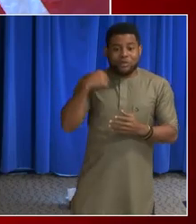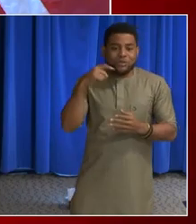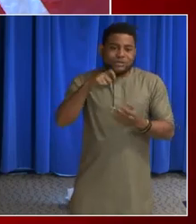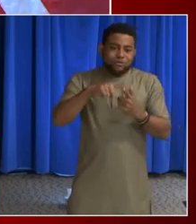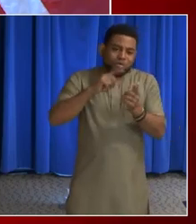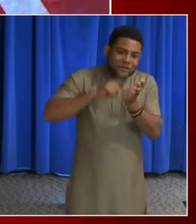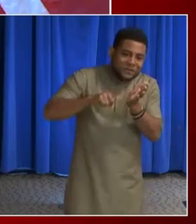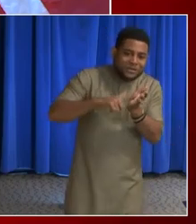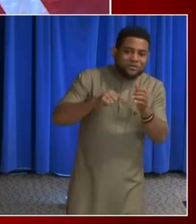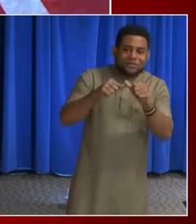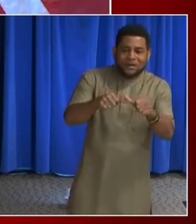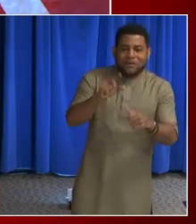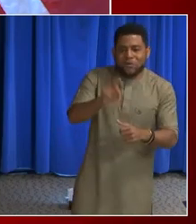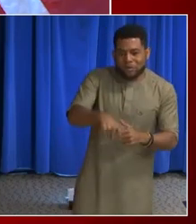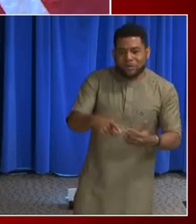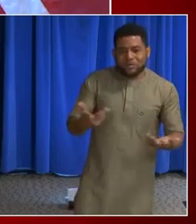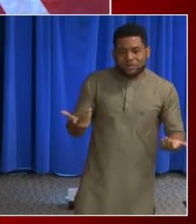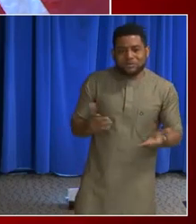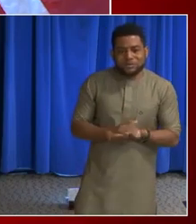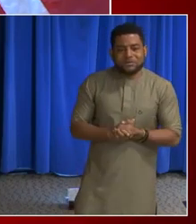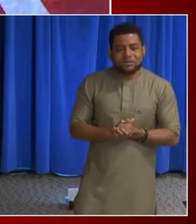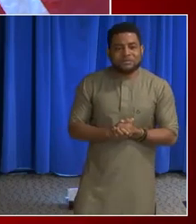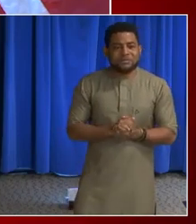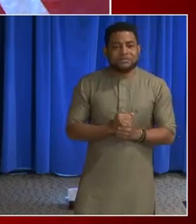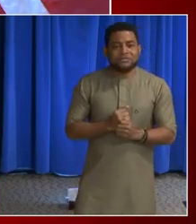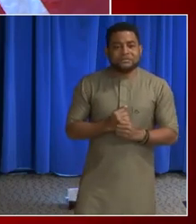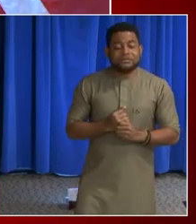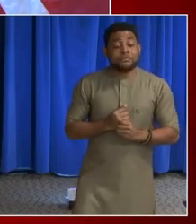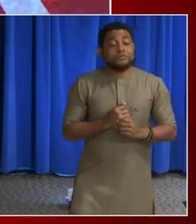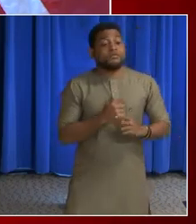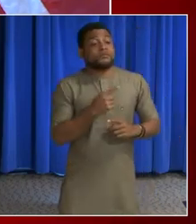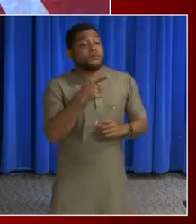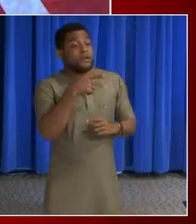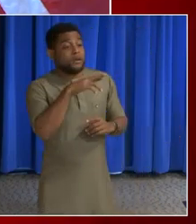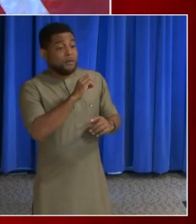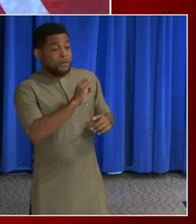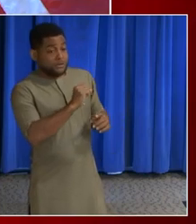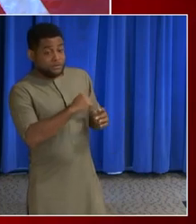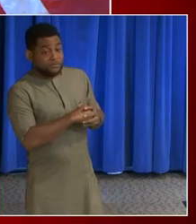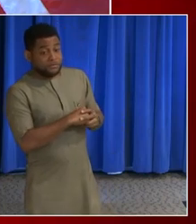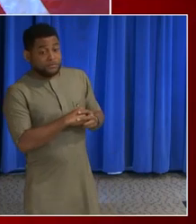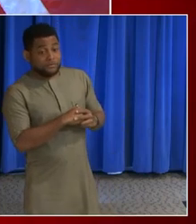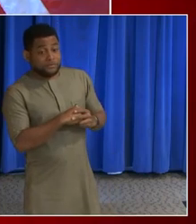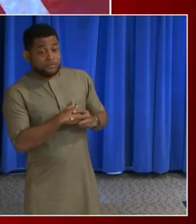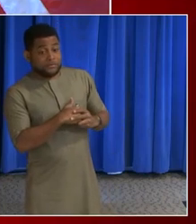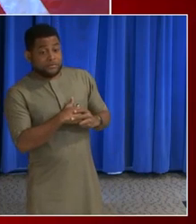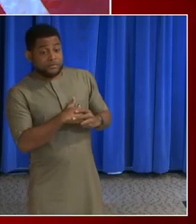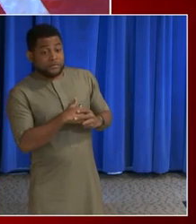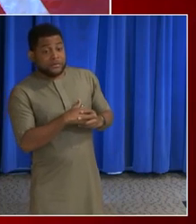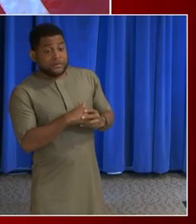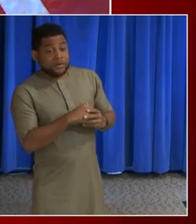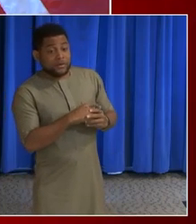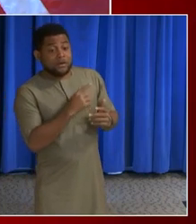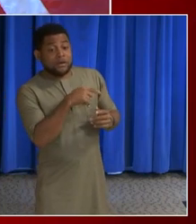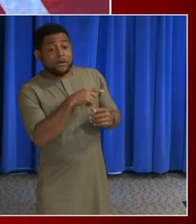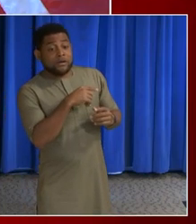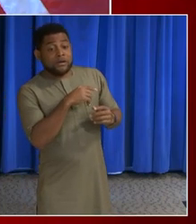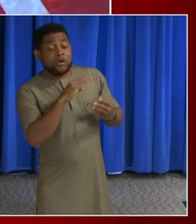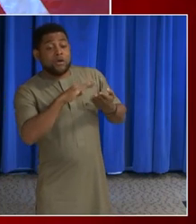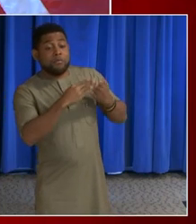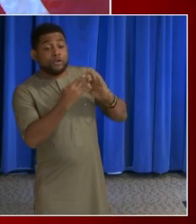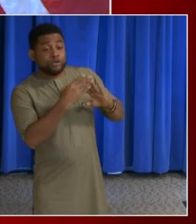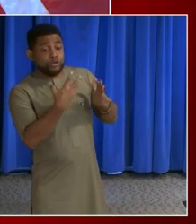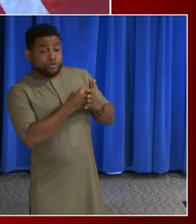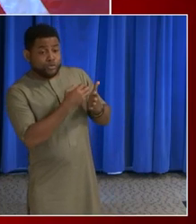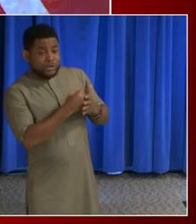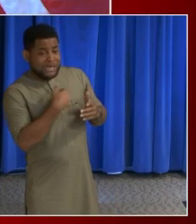point. Hi, question. Asia Drain, WNU and BCS. I think there's a need